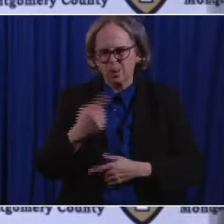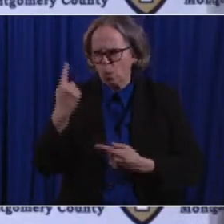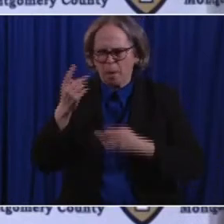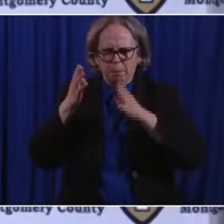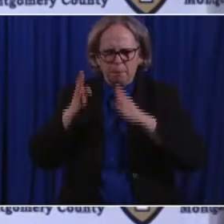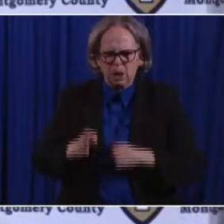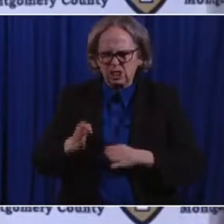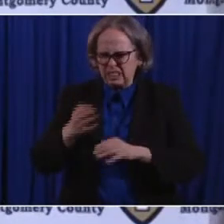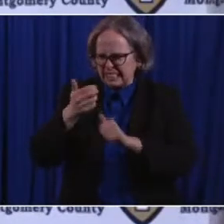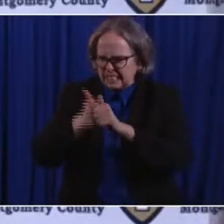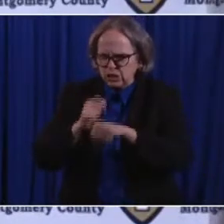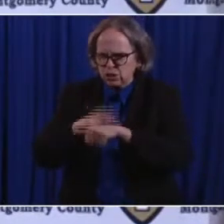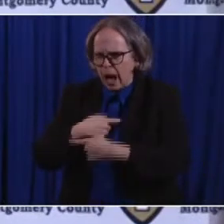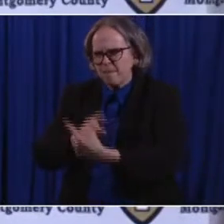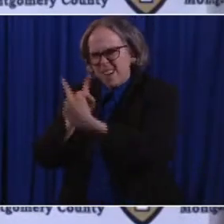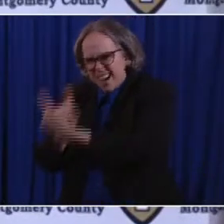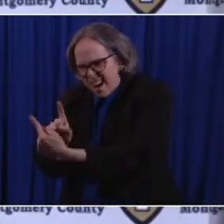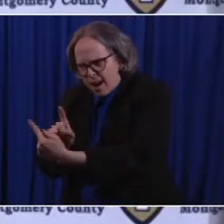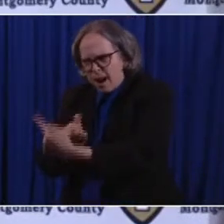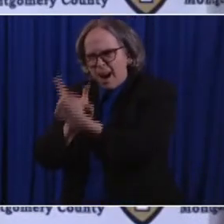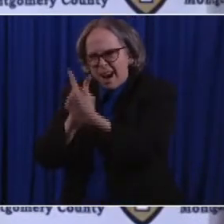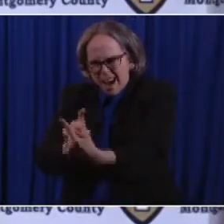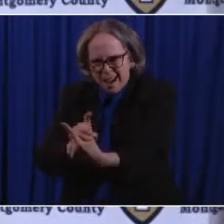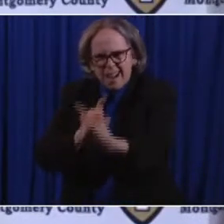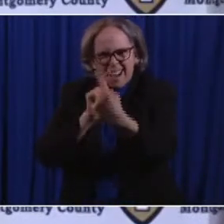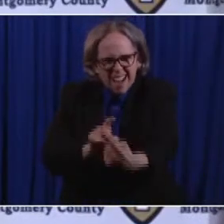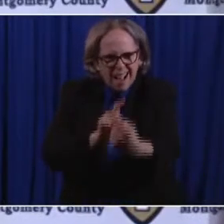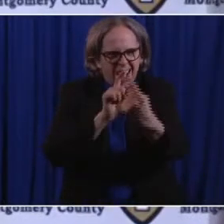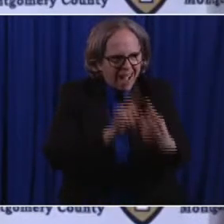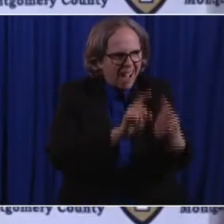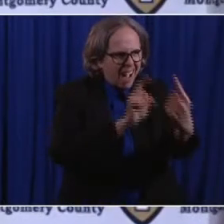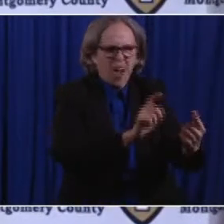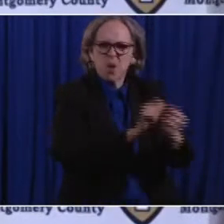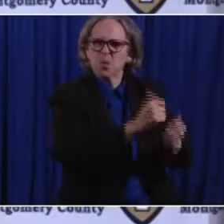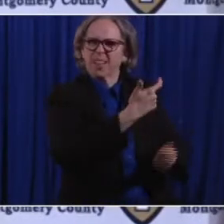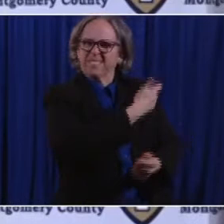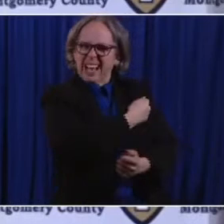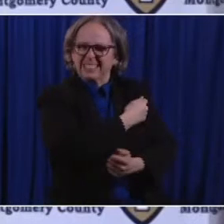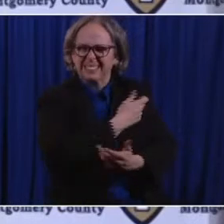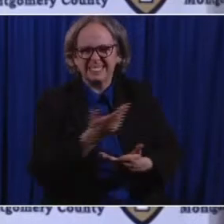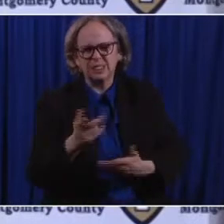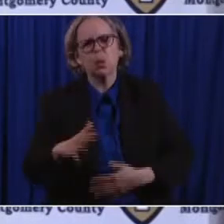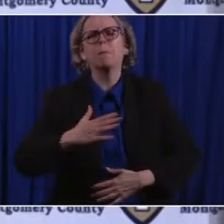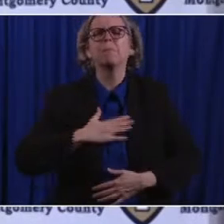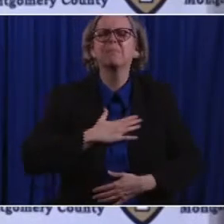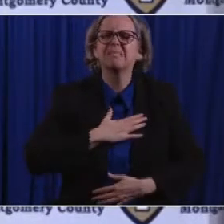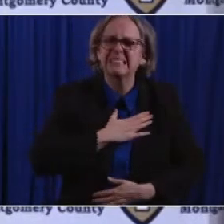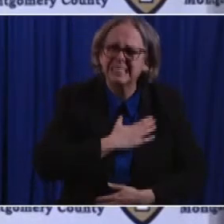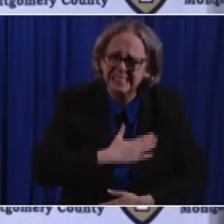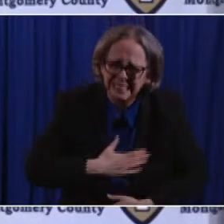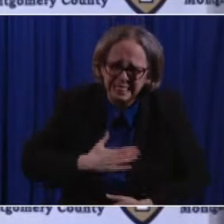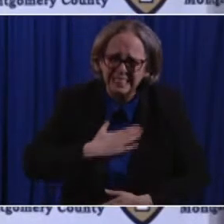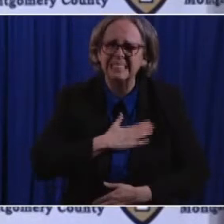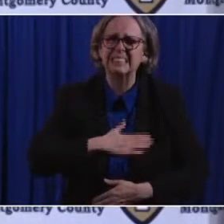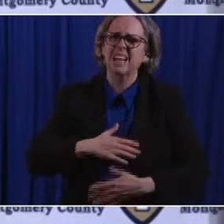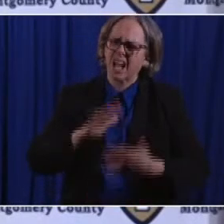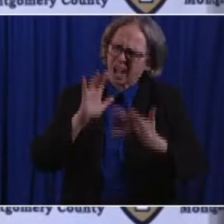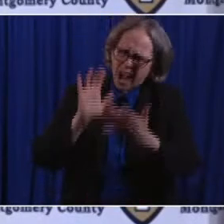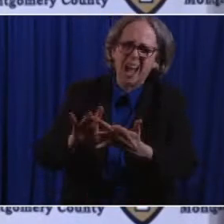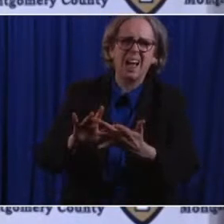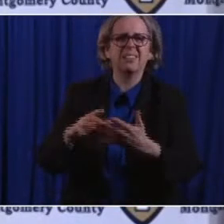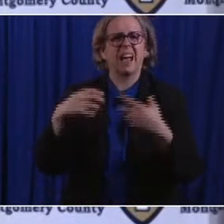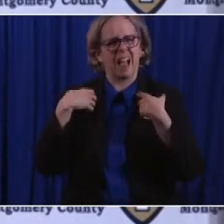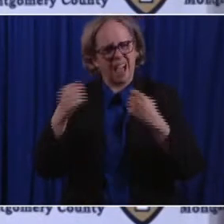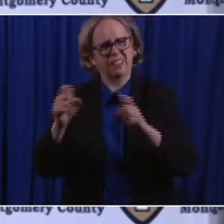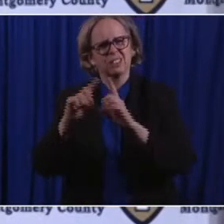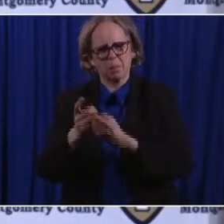very fine job in doing that. Please get on their list, and they will try to get this done. I know many of them